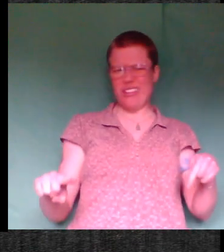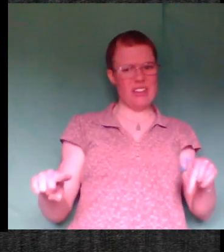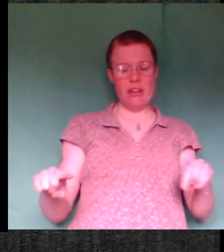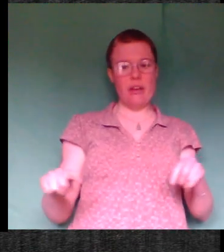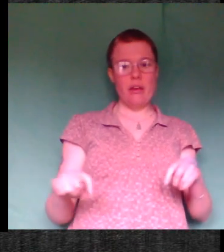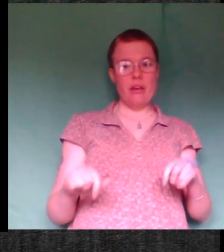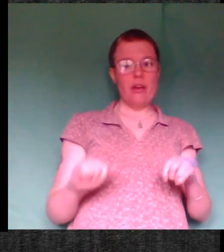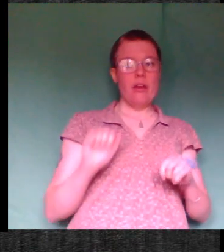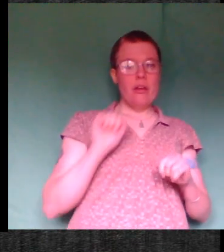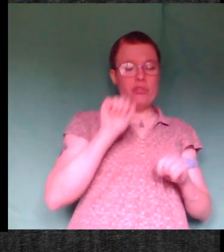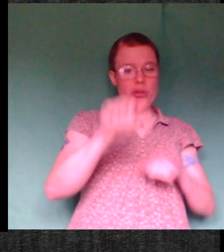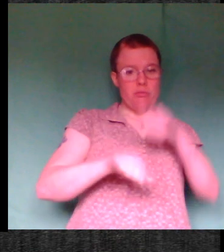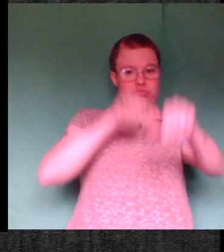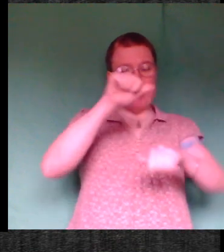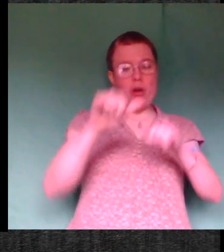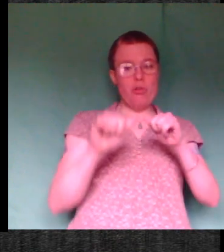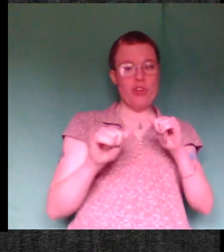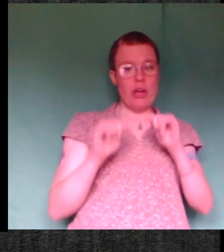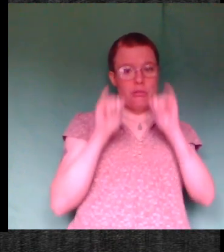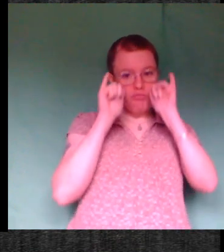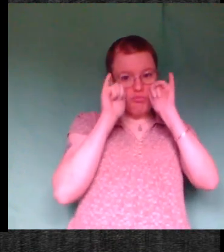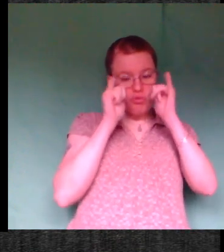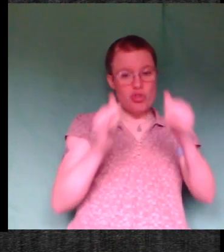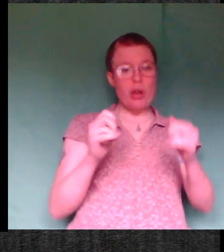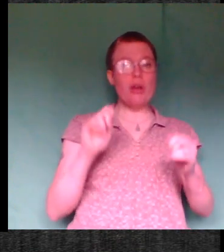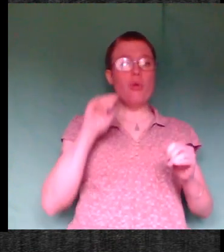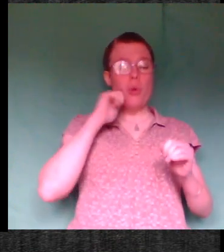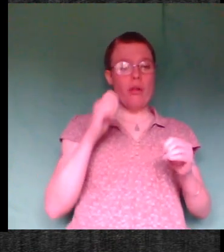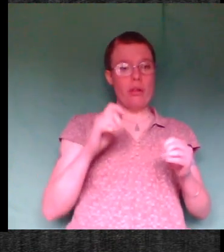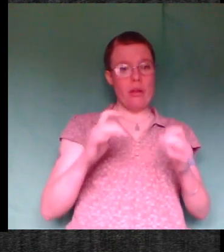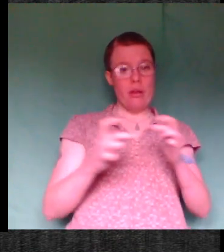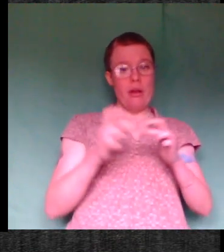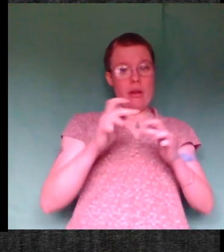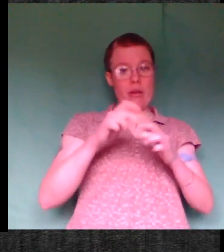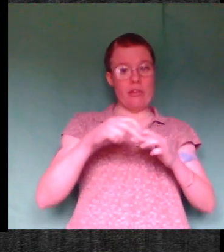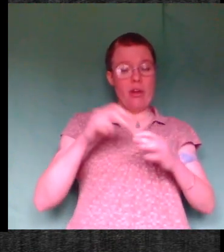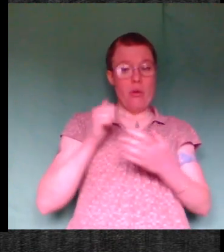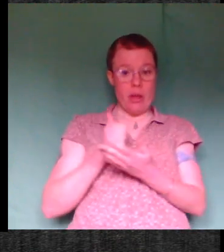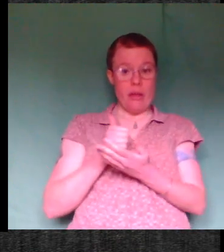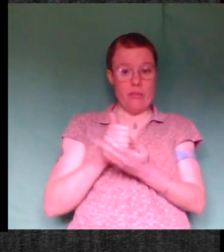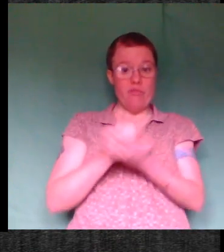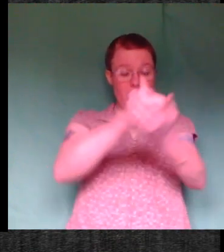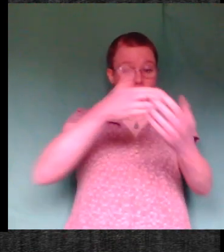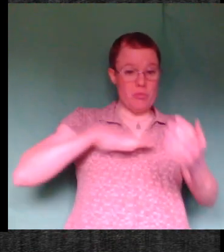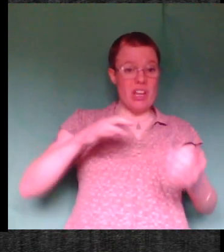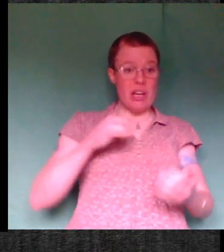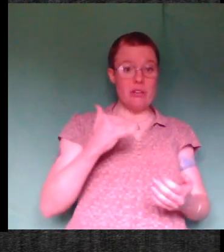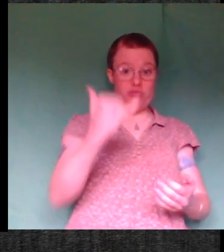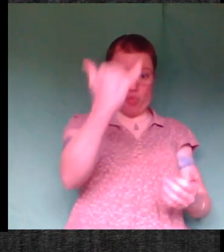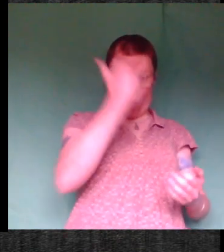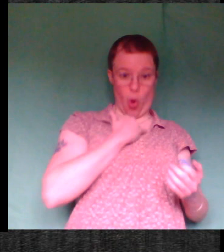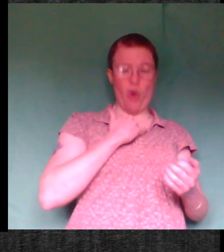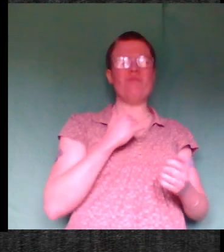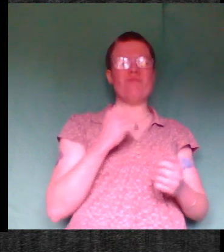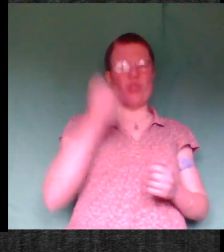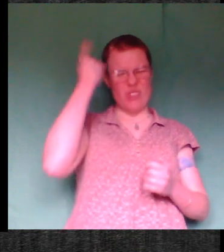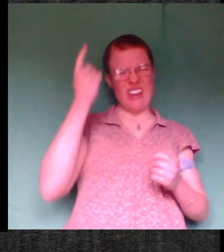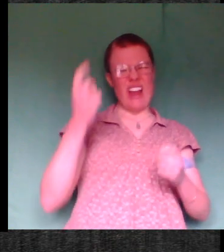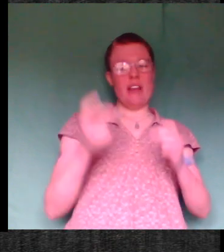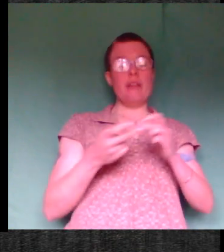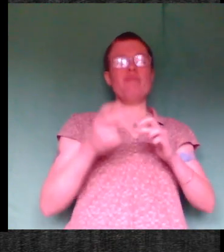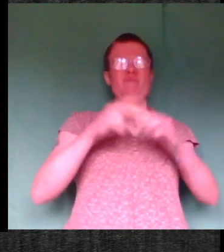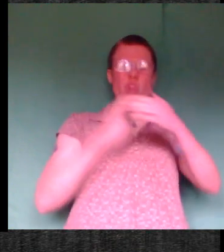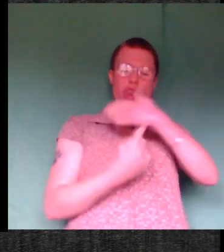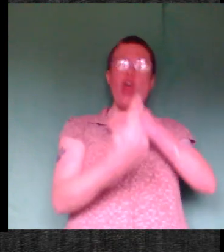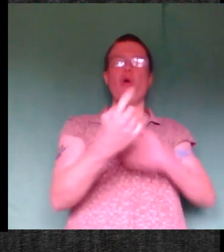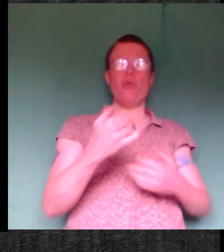so be careful. We'll be monitoring your movements by radar, so contact us by codec anytime you want. Got it. I'll